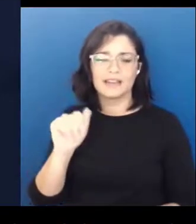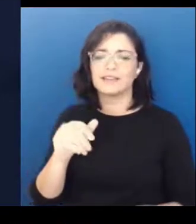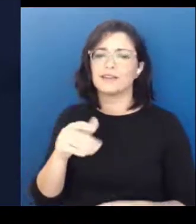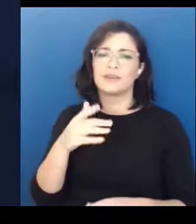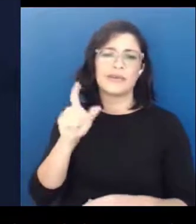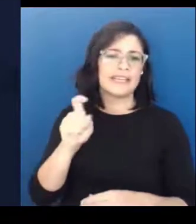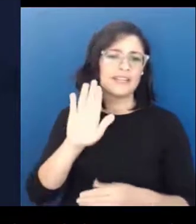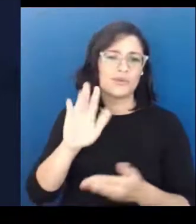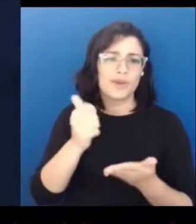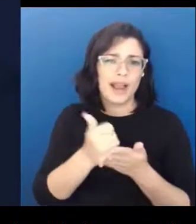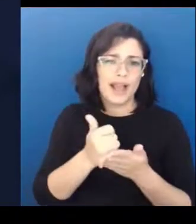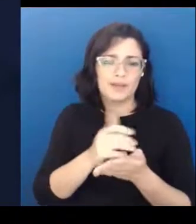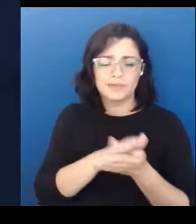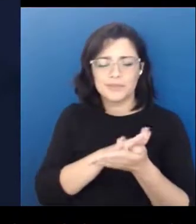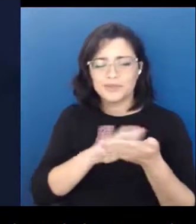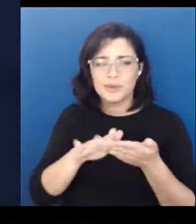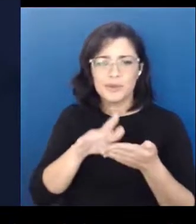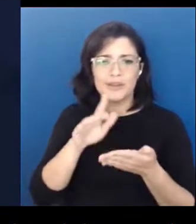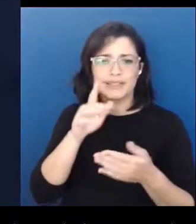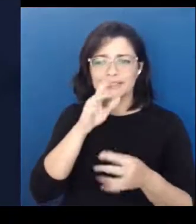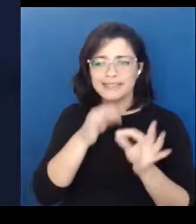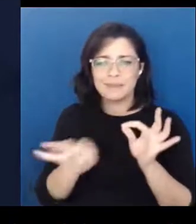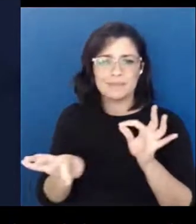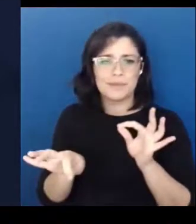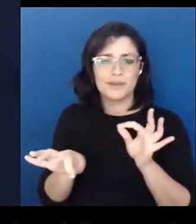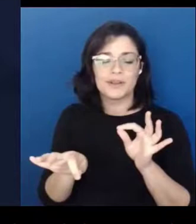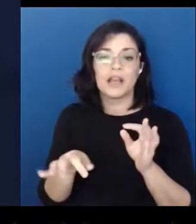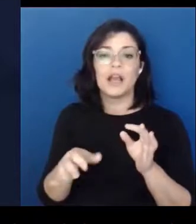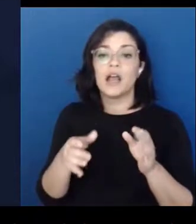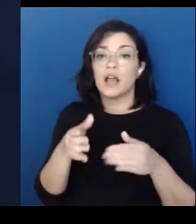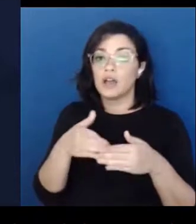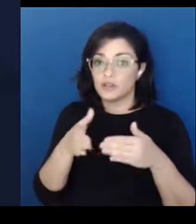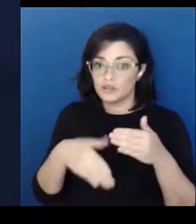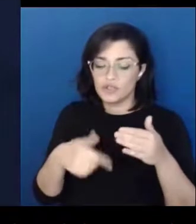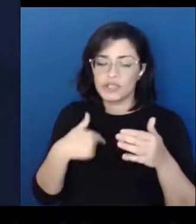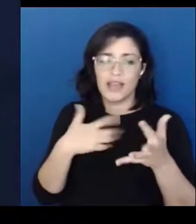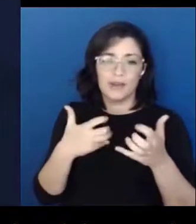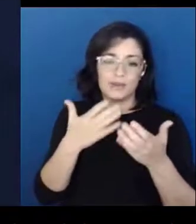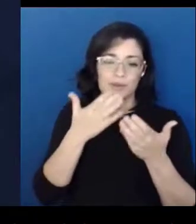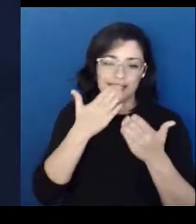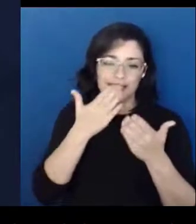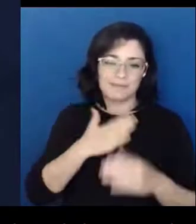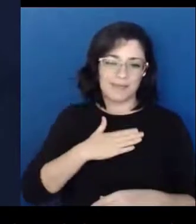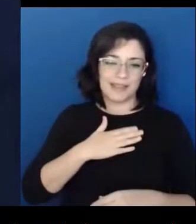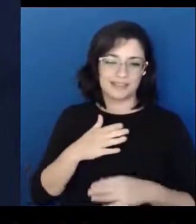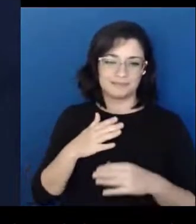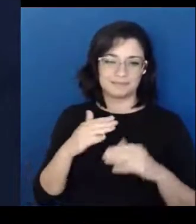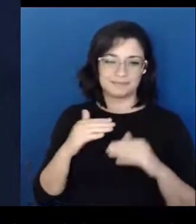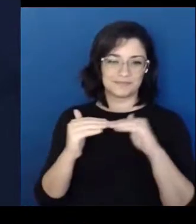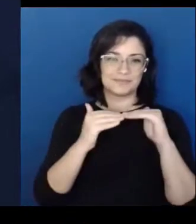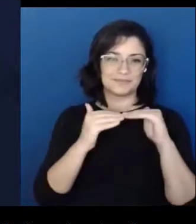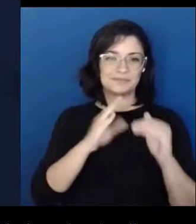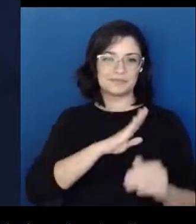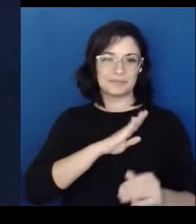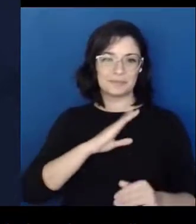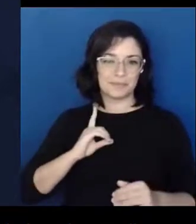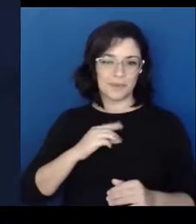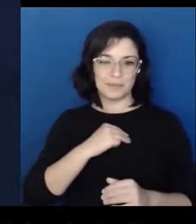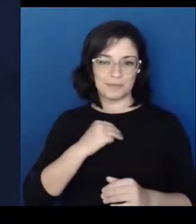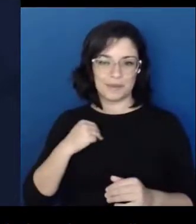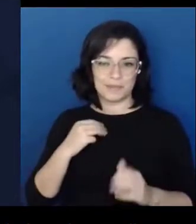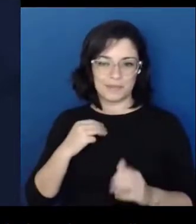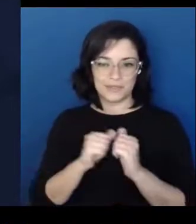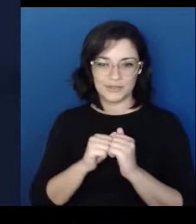I want to thank my fellow board members for their understanding, their patience with me, and perhaps most important